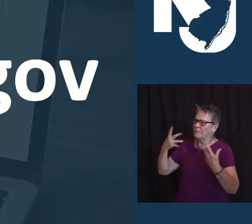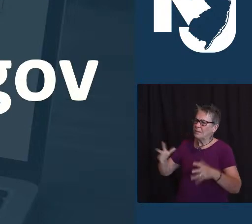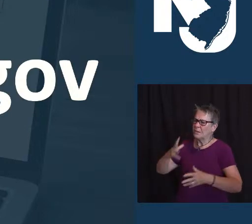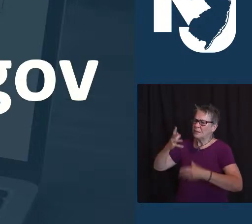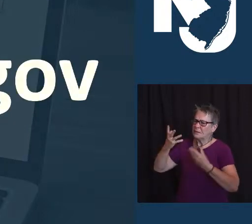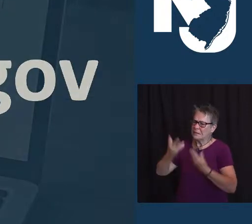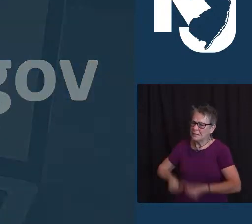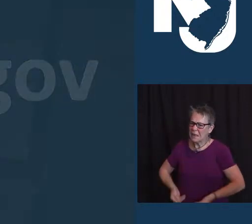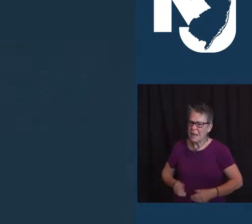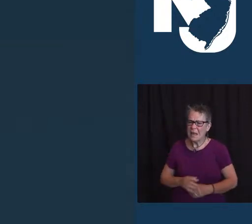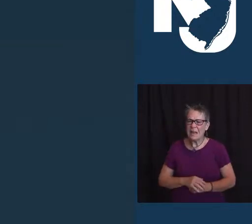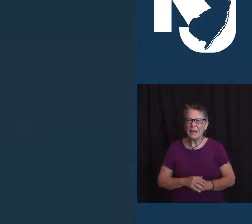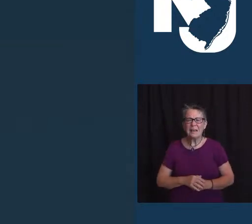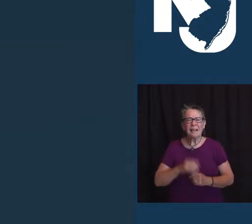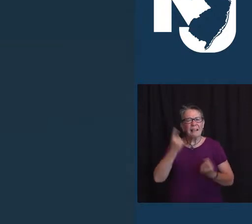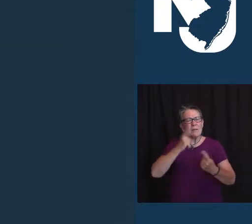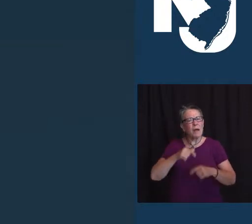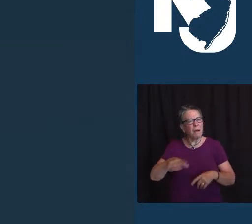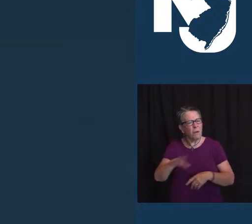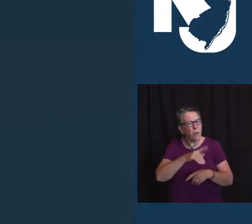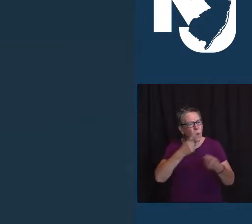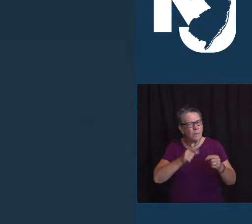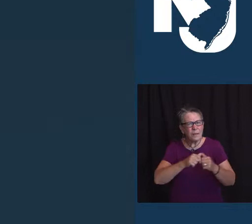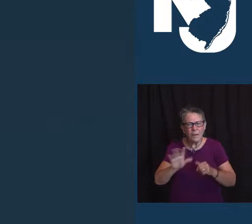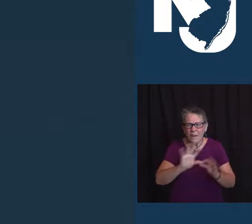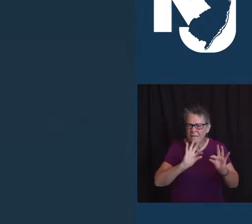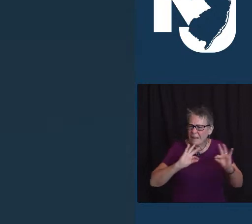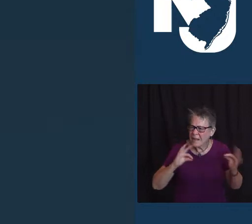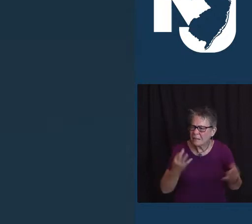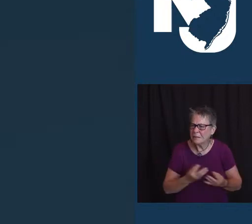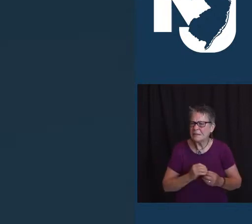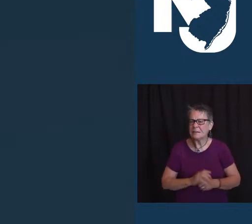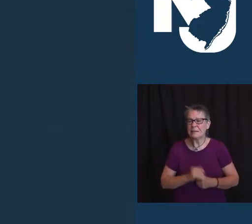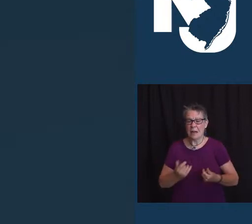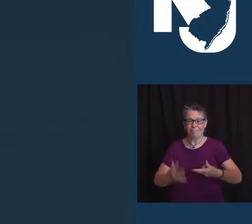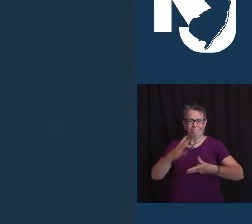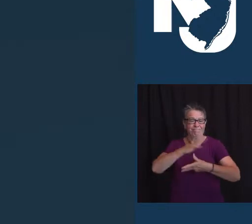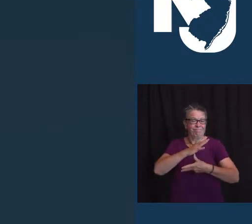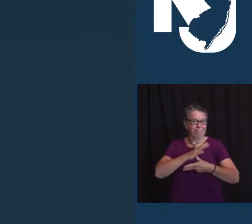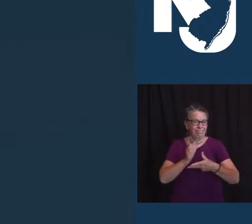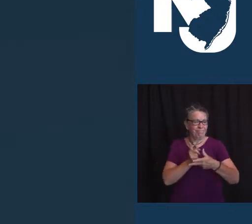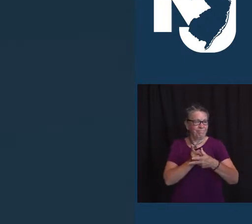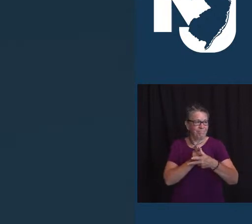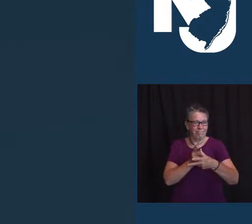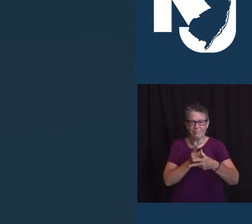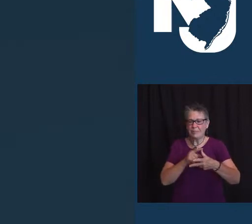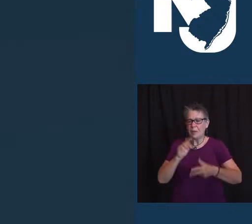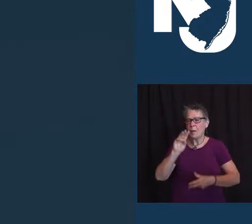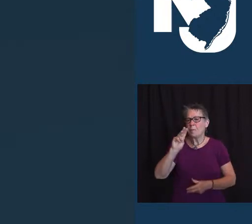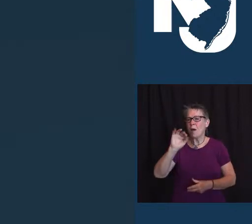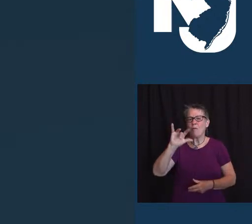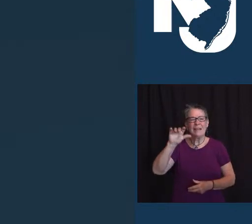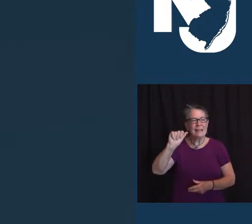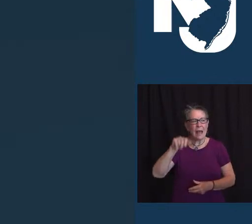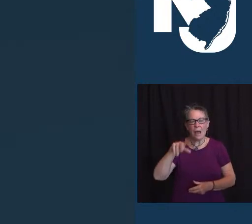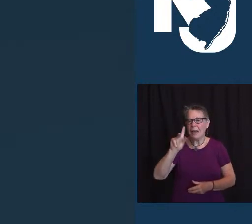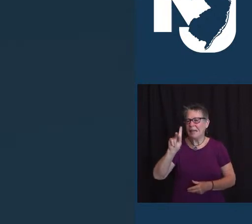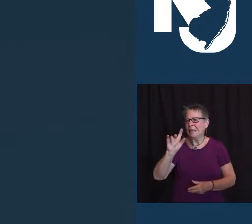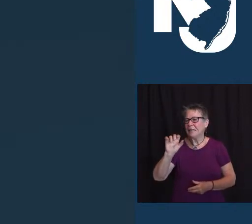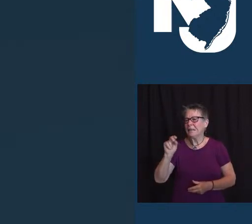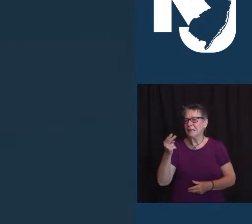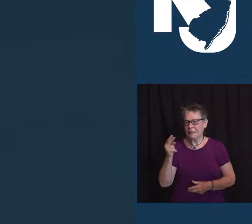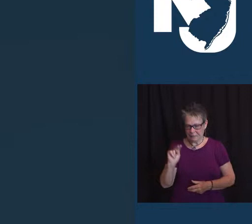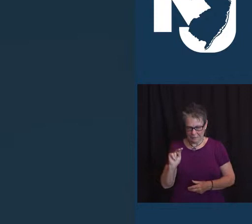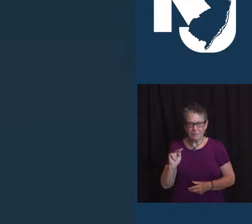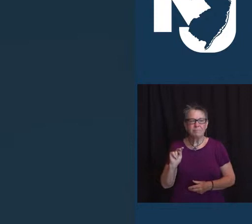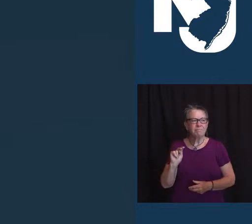Just 3 weeks ago, on June 18th, 92-year-old Maria Keene of Shrewsbury lost her long and